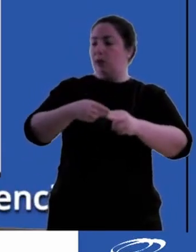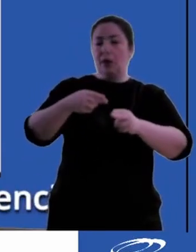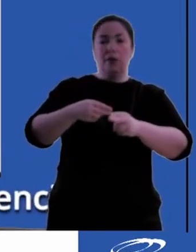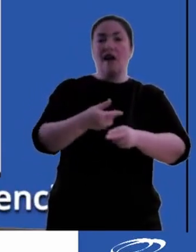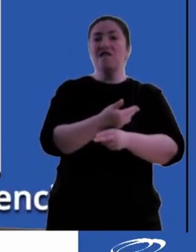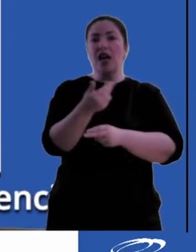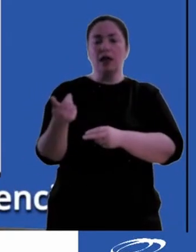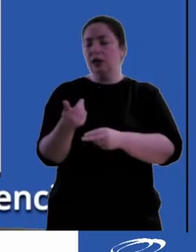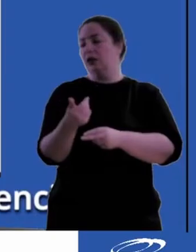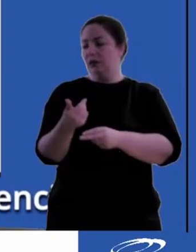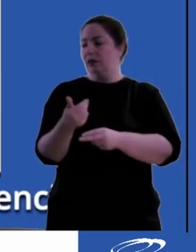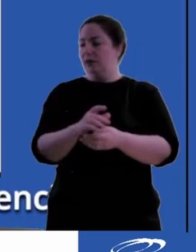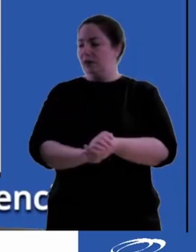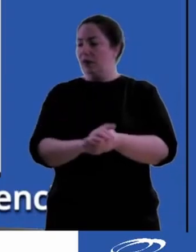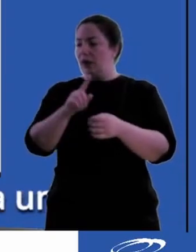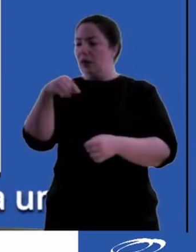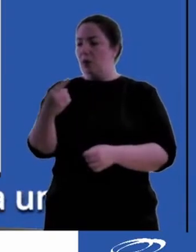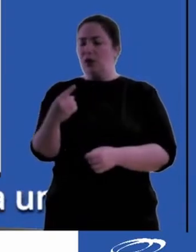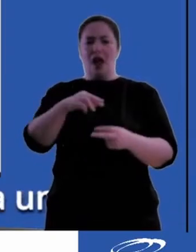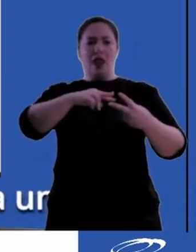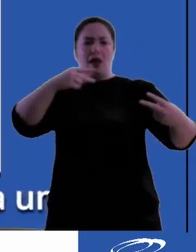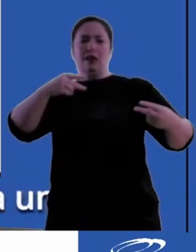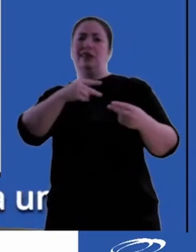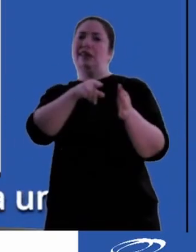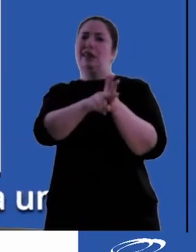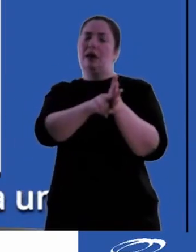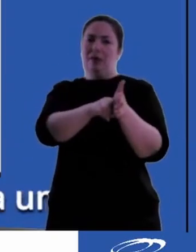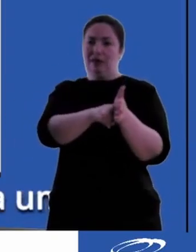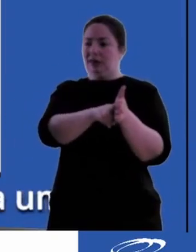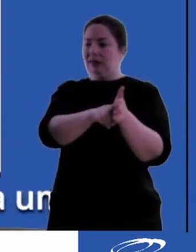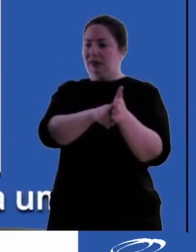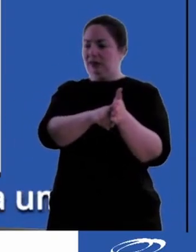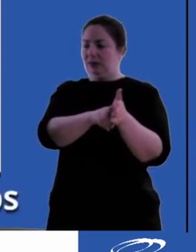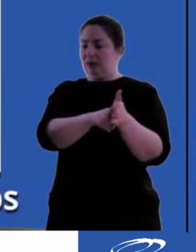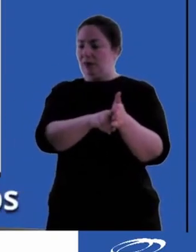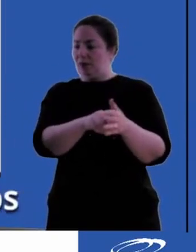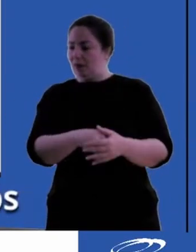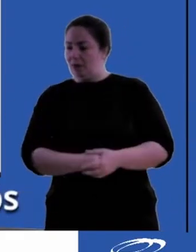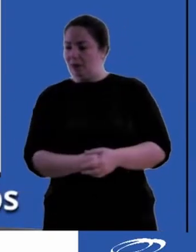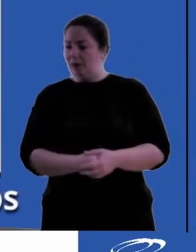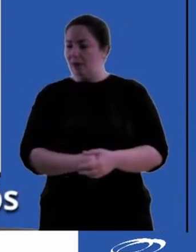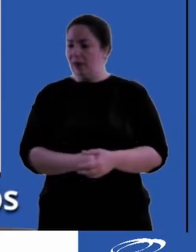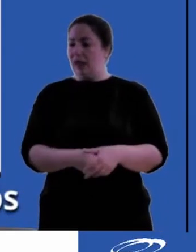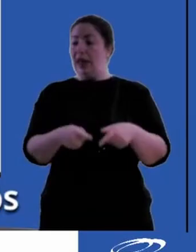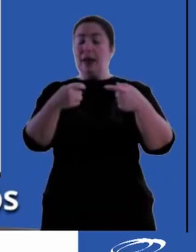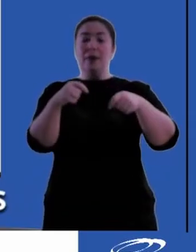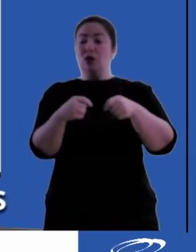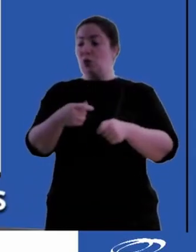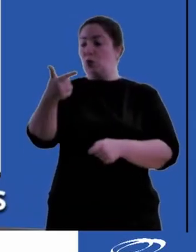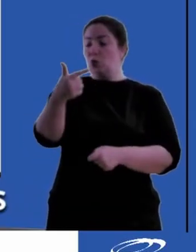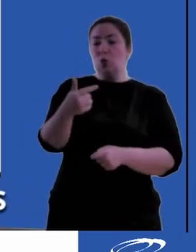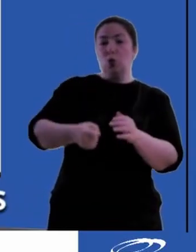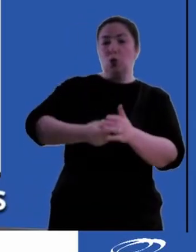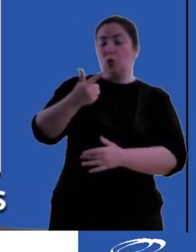on cell count and differential, but it never grew anything. And so he came to us for a 2-stage resection arthroplasty. We,